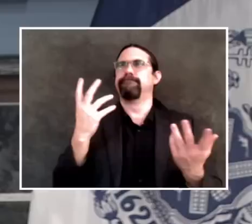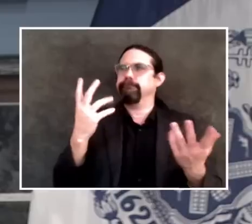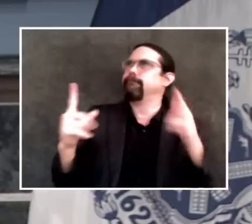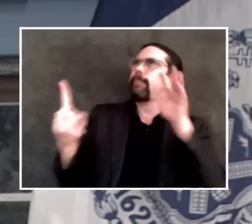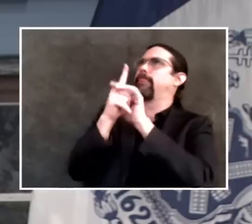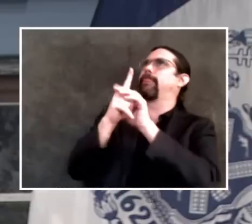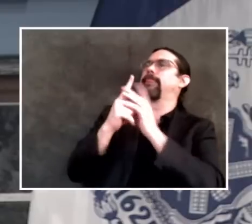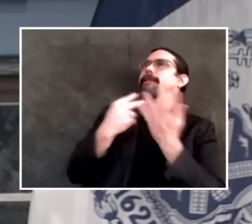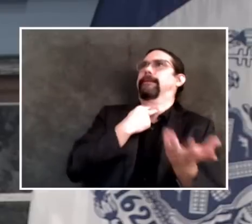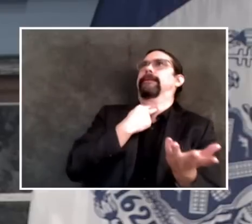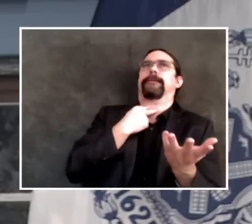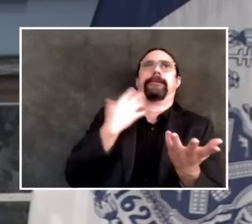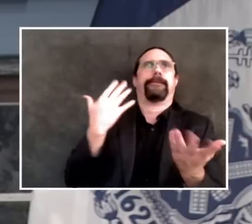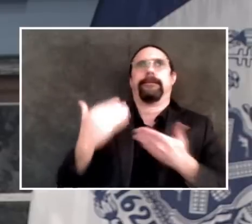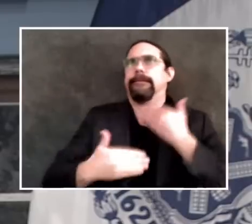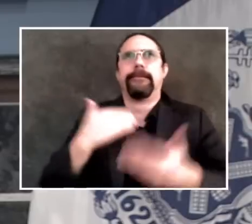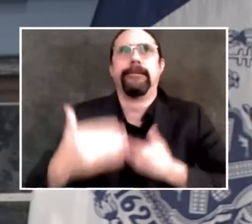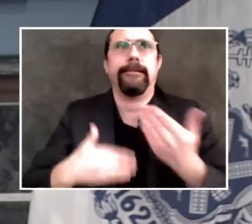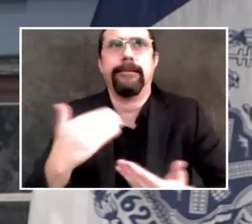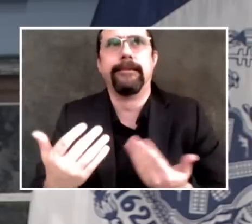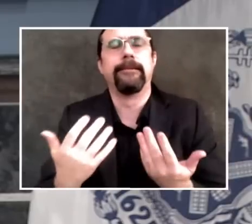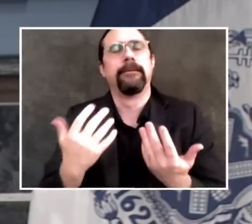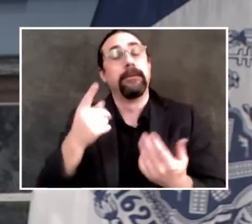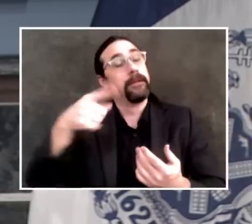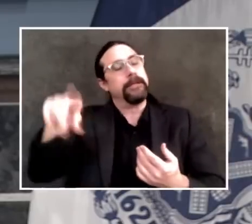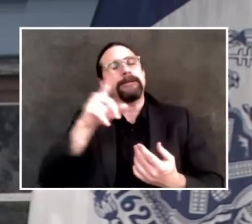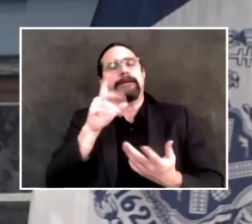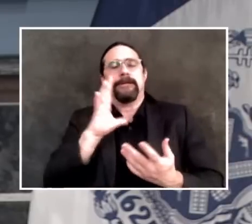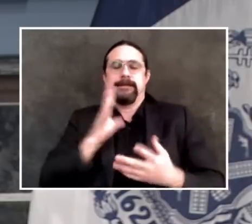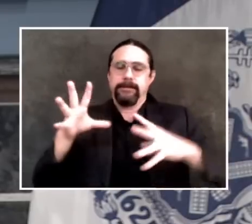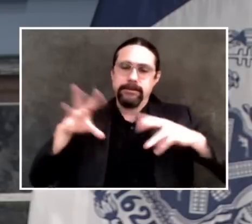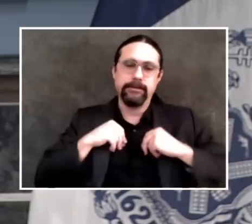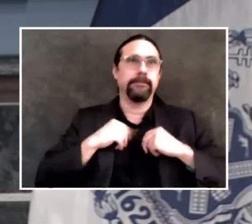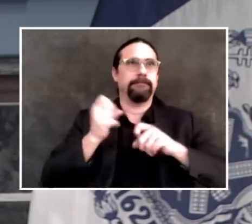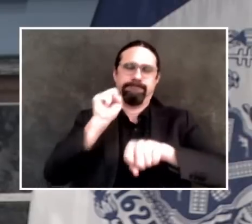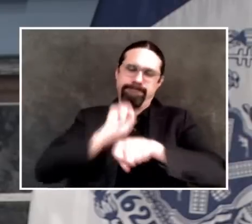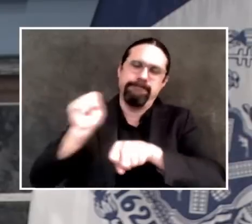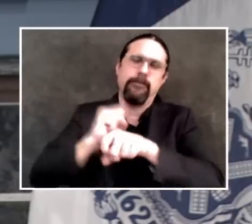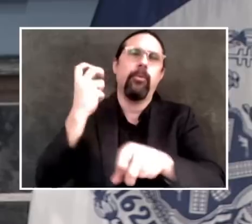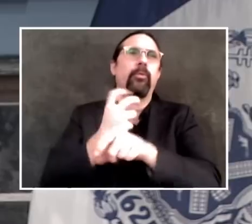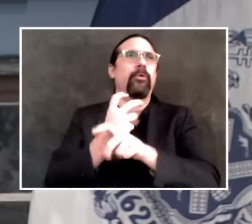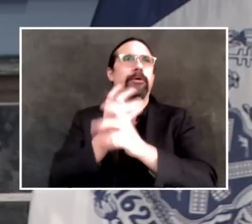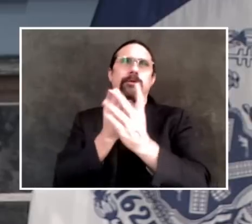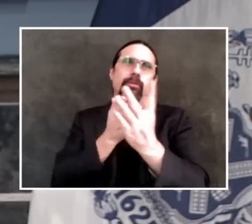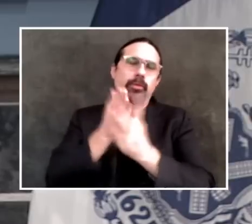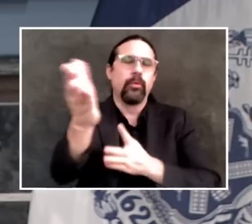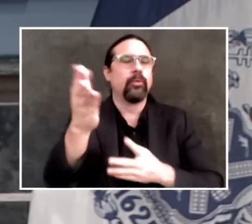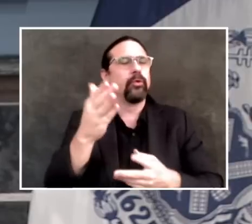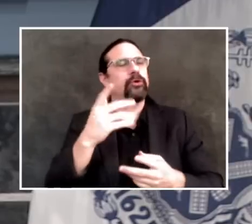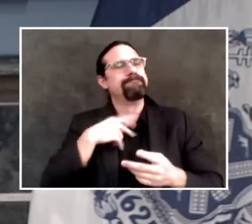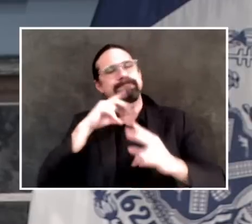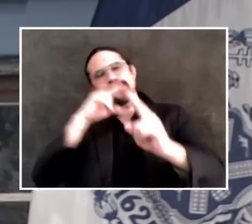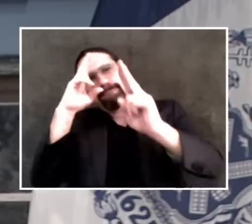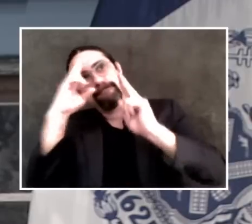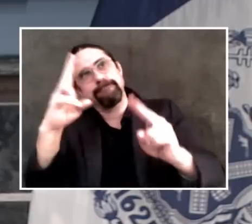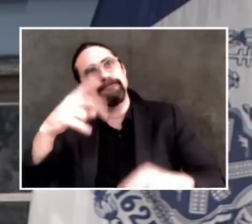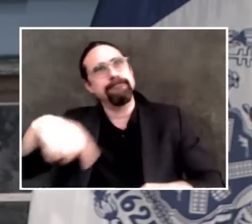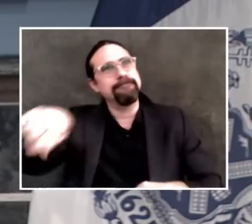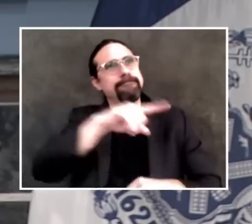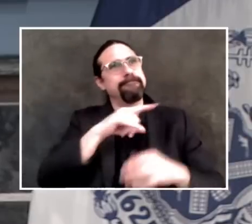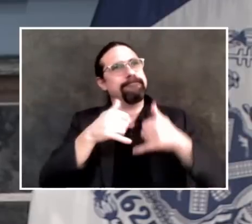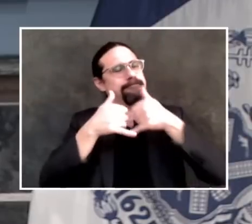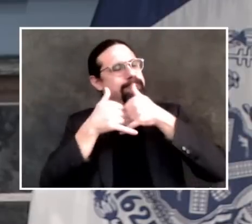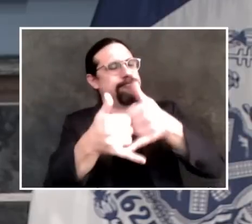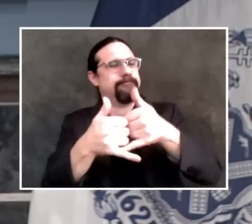use versus the number we expected to use. That says that shelter in place and social distancing are working.